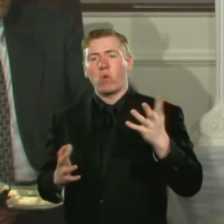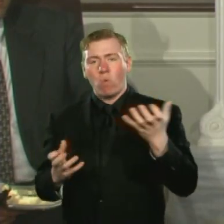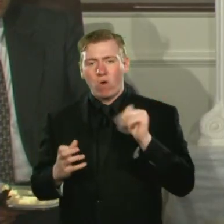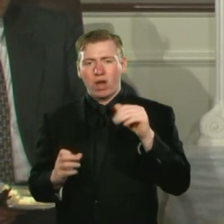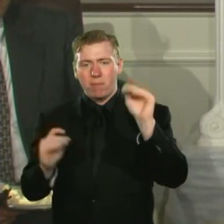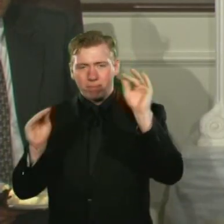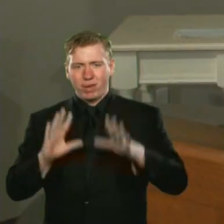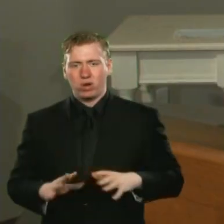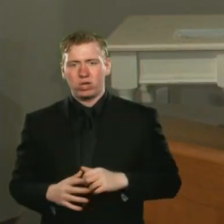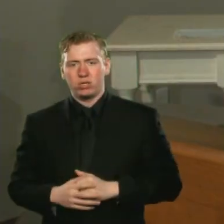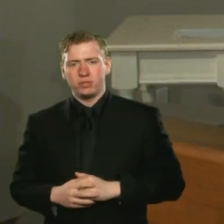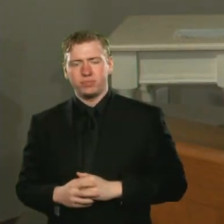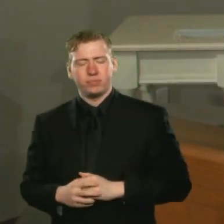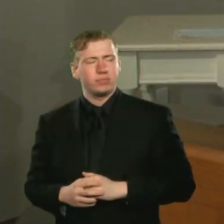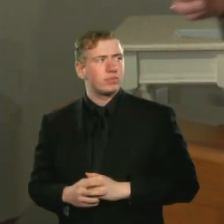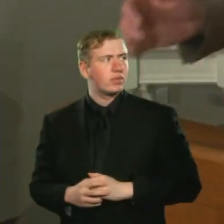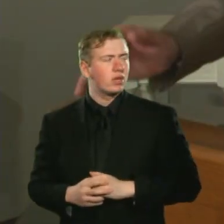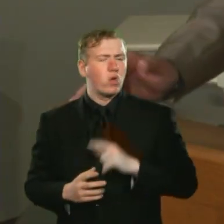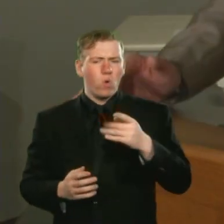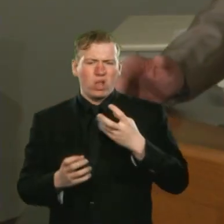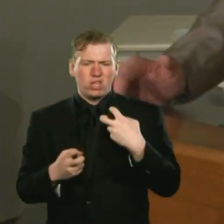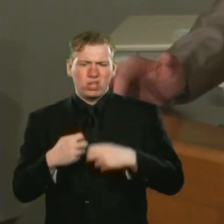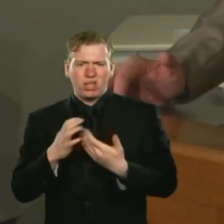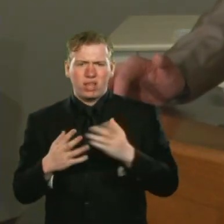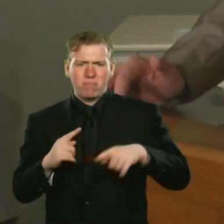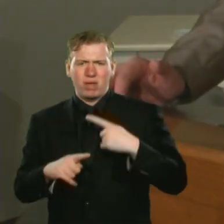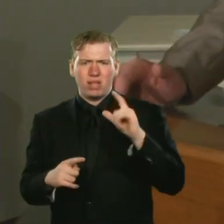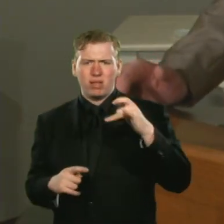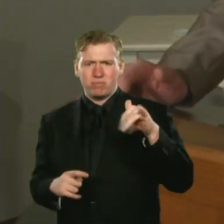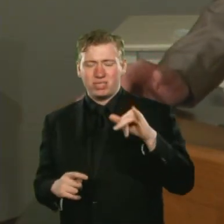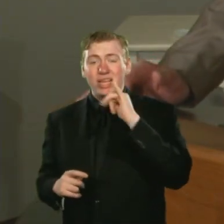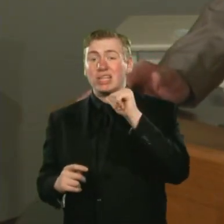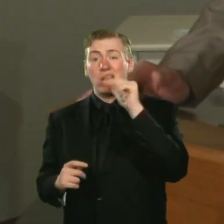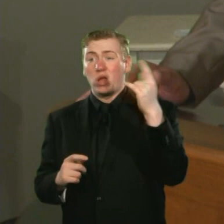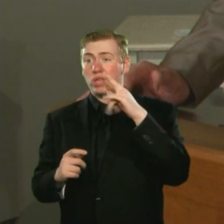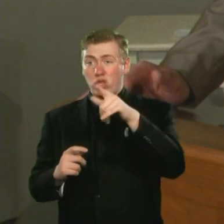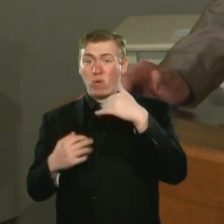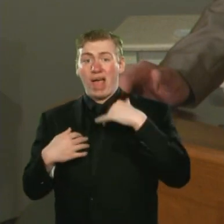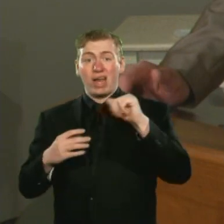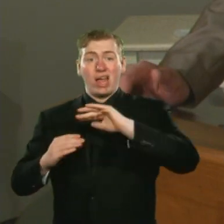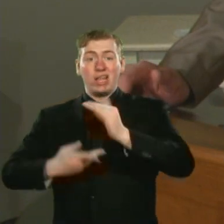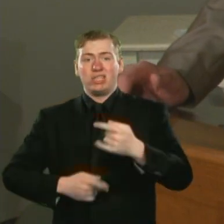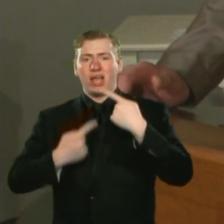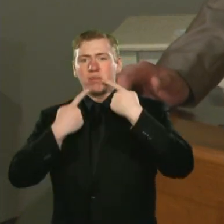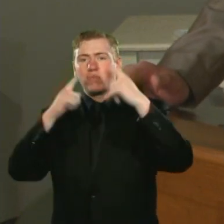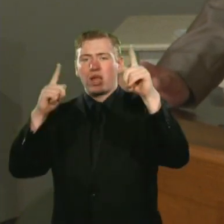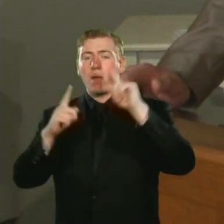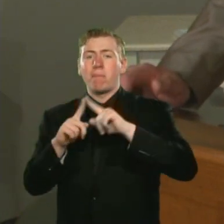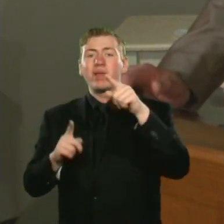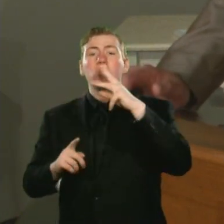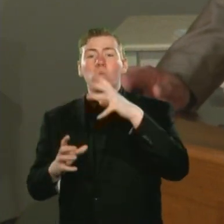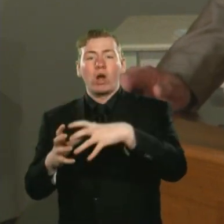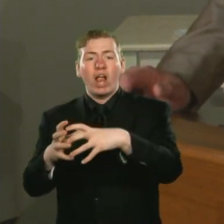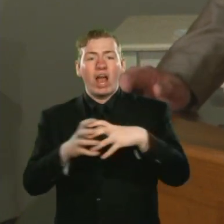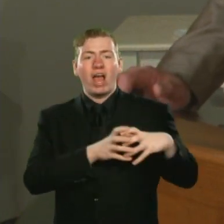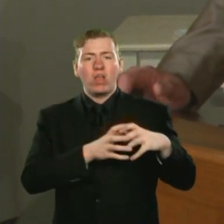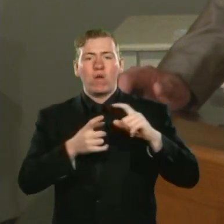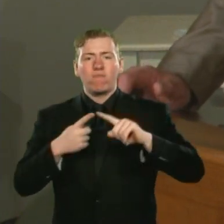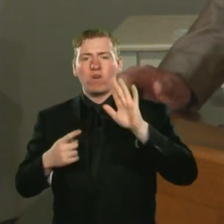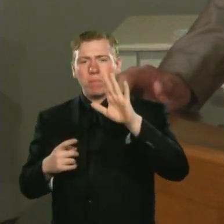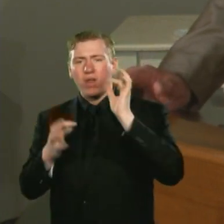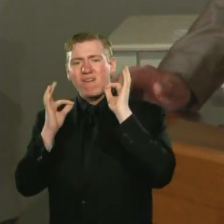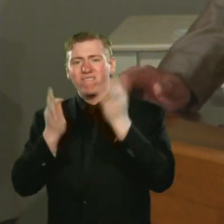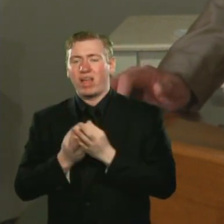miracle. One of the difficult things about leprosy was not only that you had a death pronouncement upon you, but you were isolated from your family.